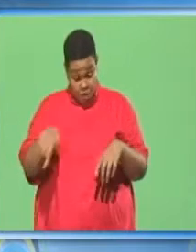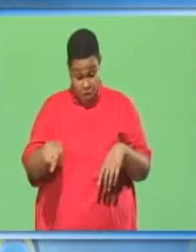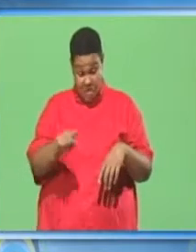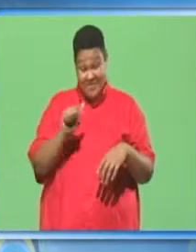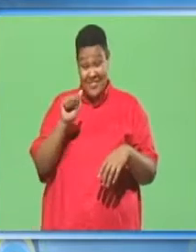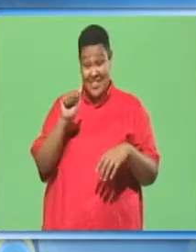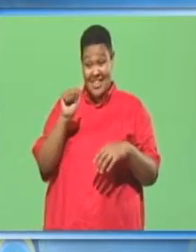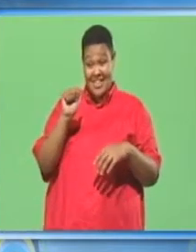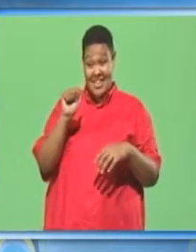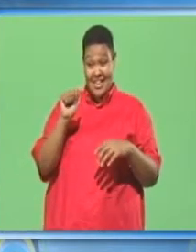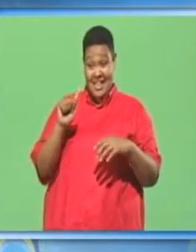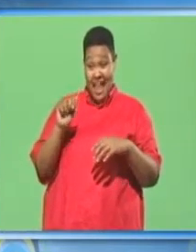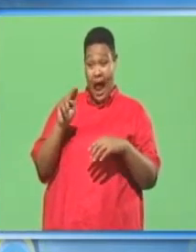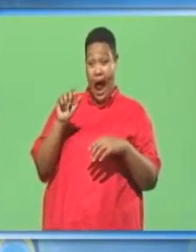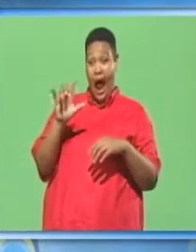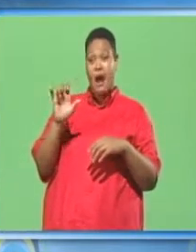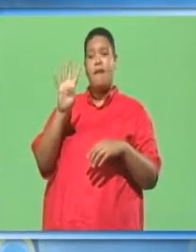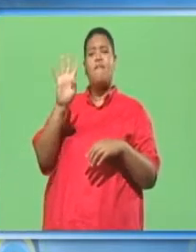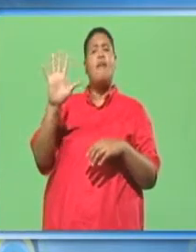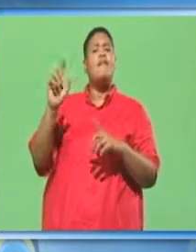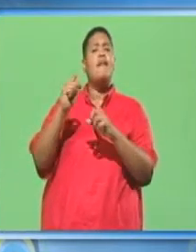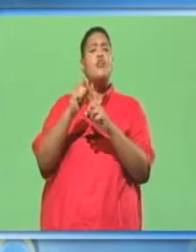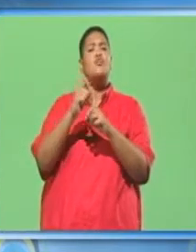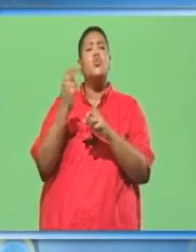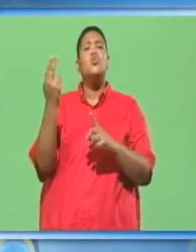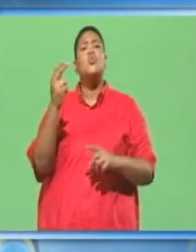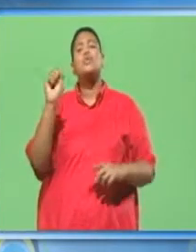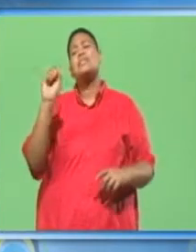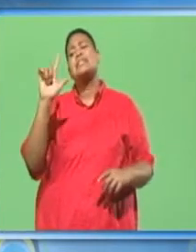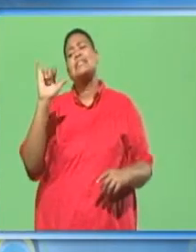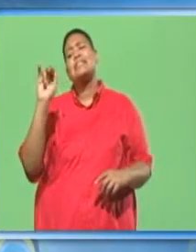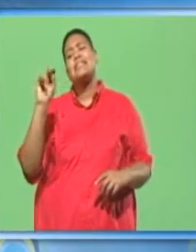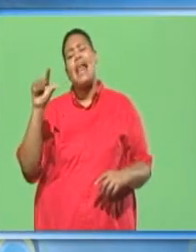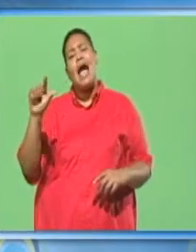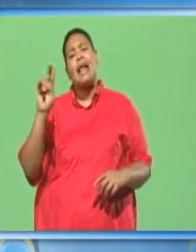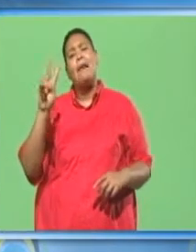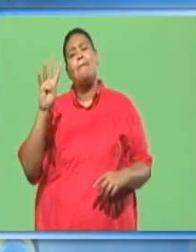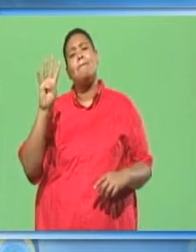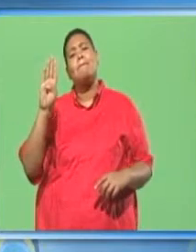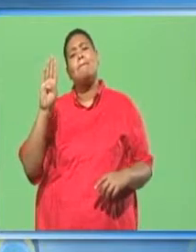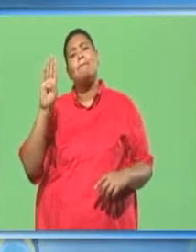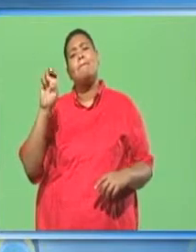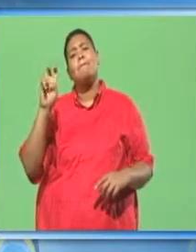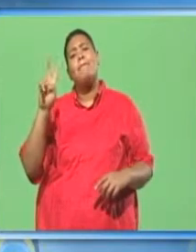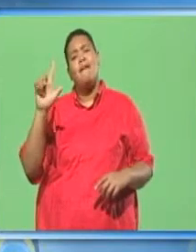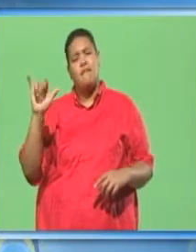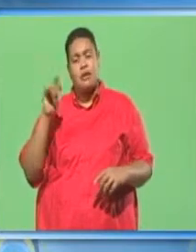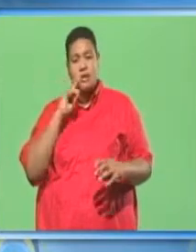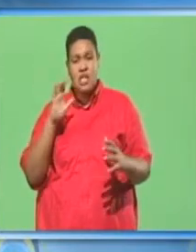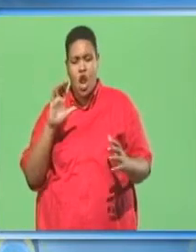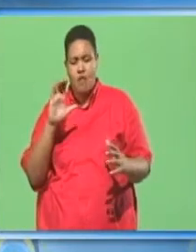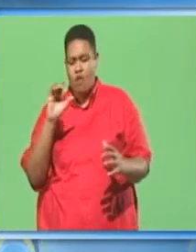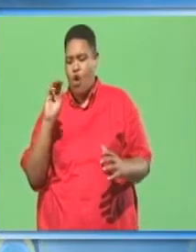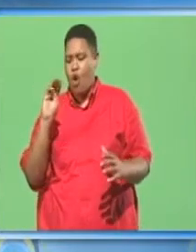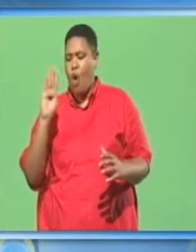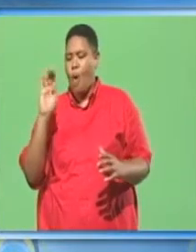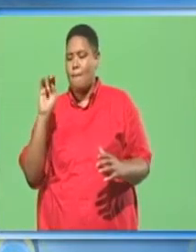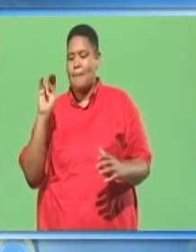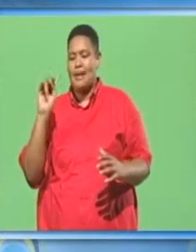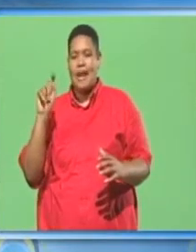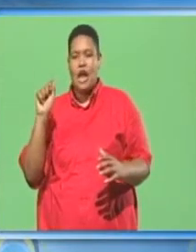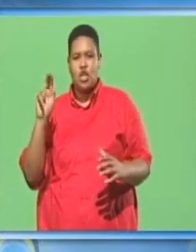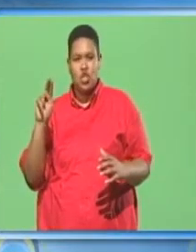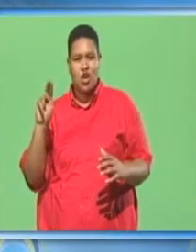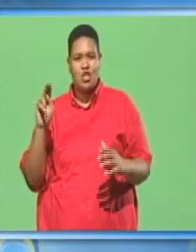45 degrees, use a sliding bevel instead of combination square, which is set to 45 degrees to adjust the